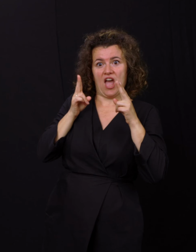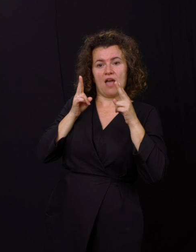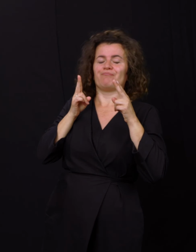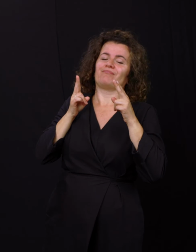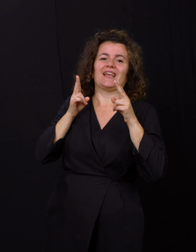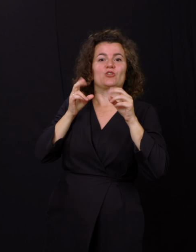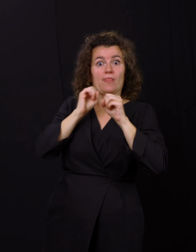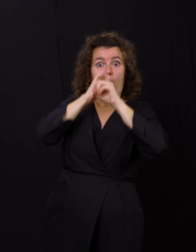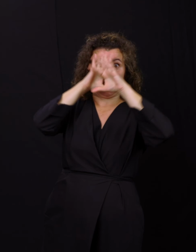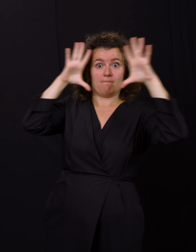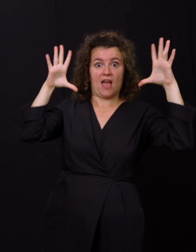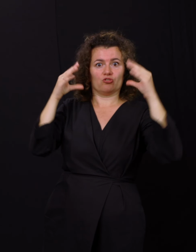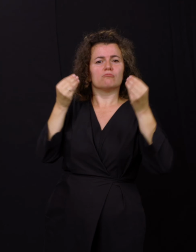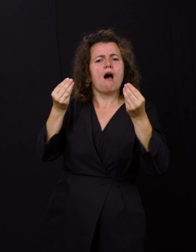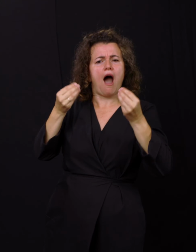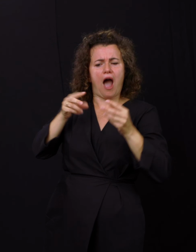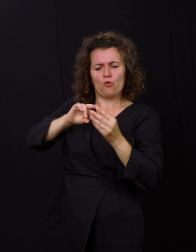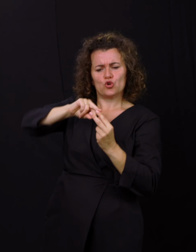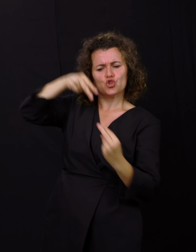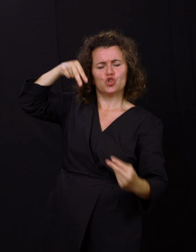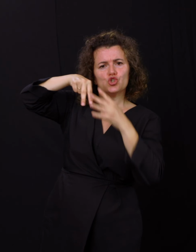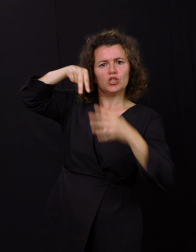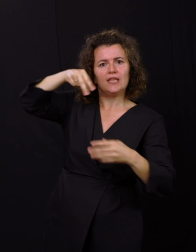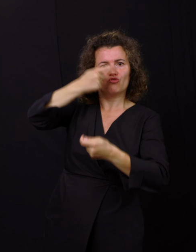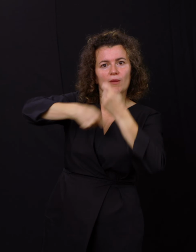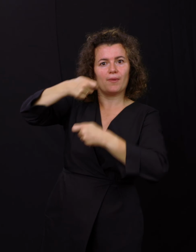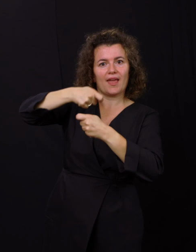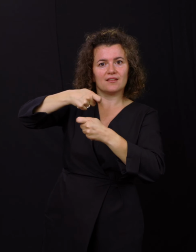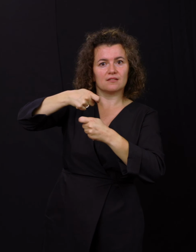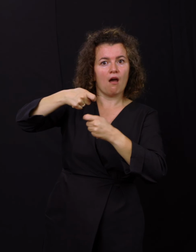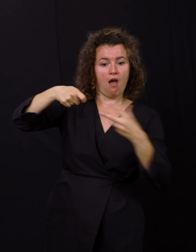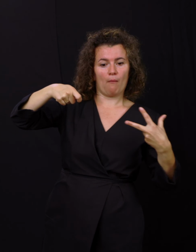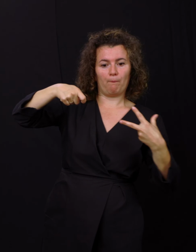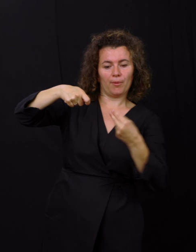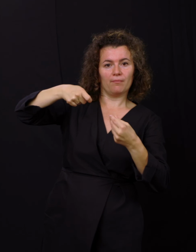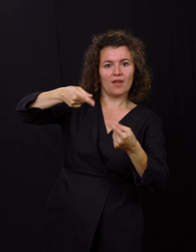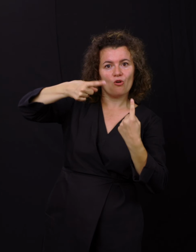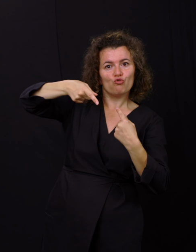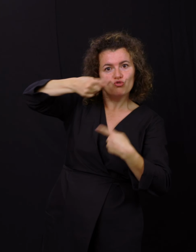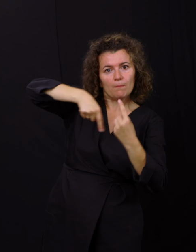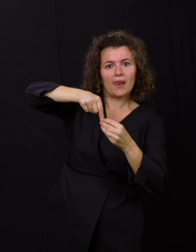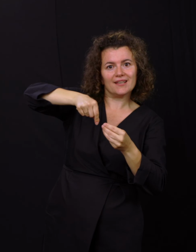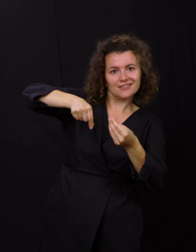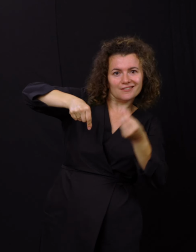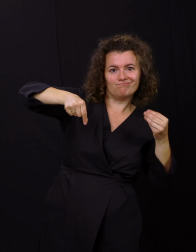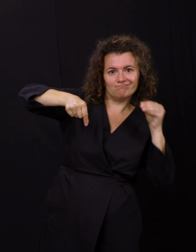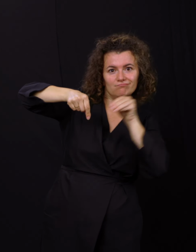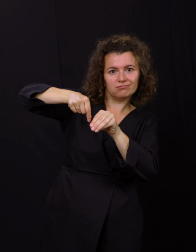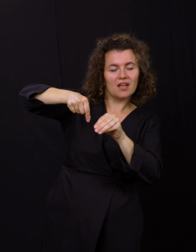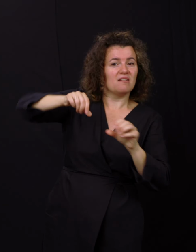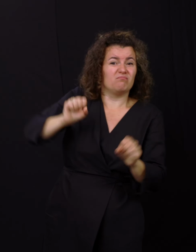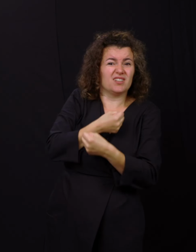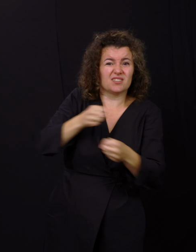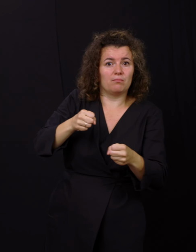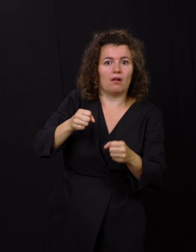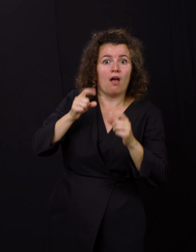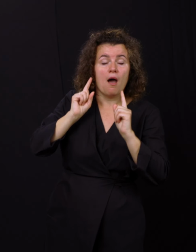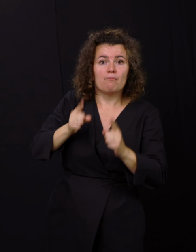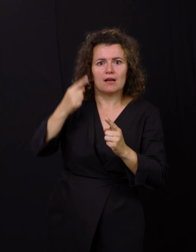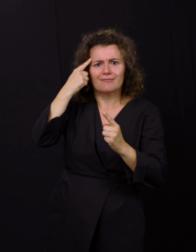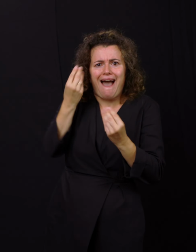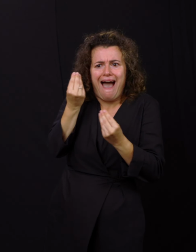be using the new tools that we have, to do gene editing, basically using, you can think